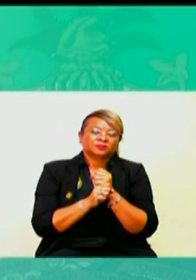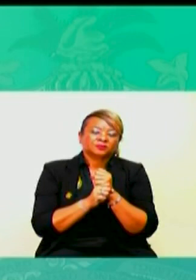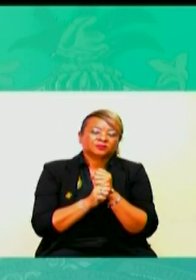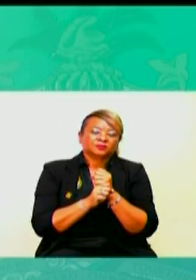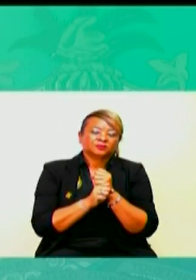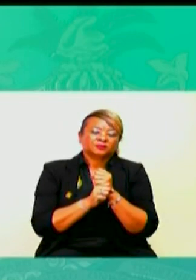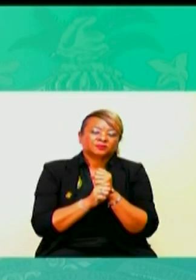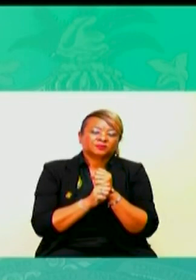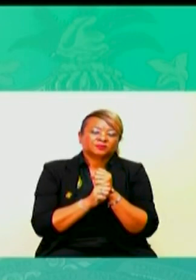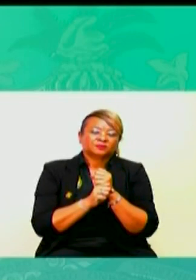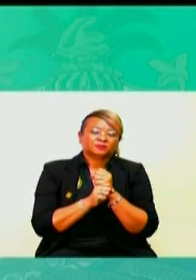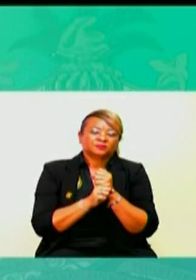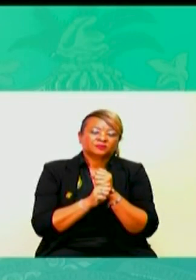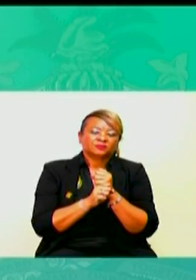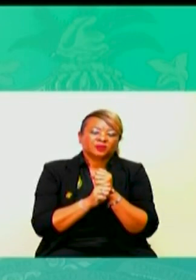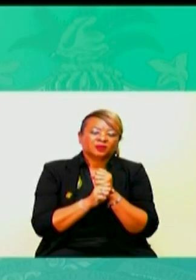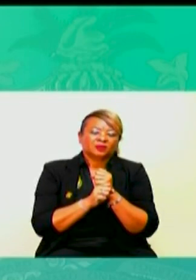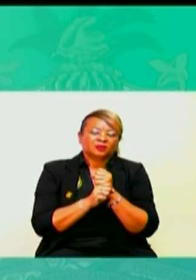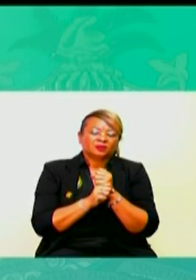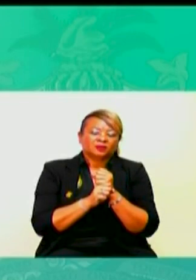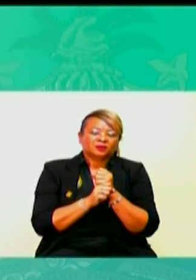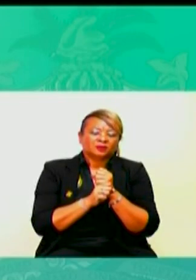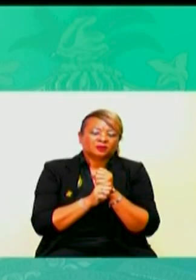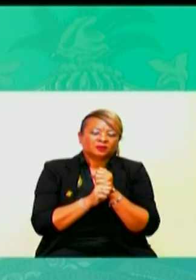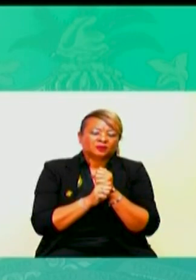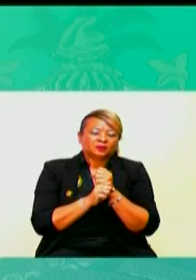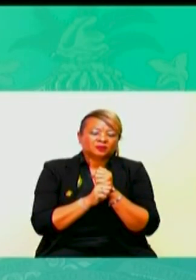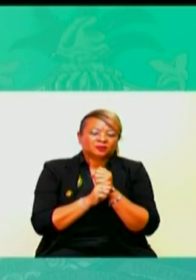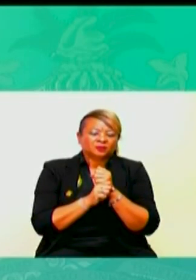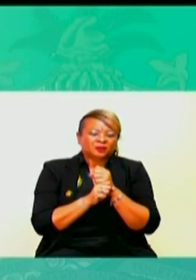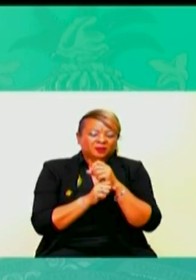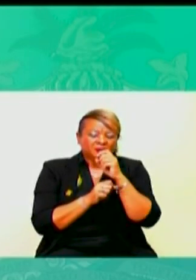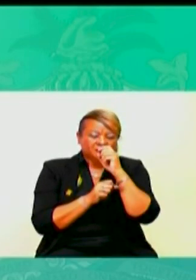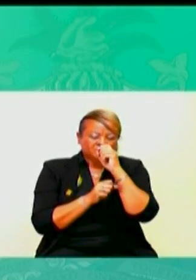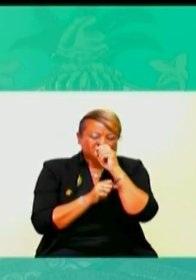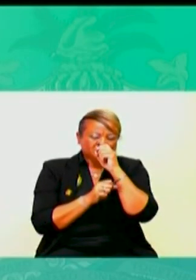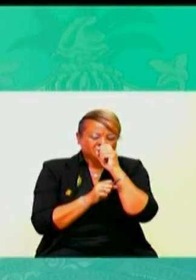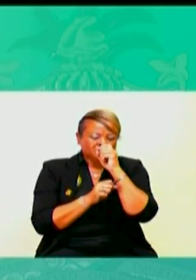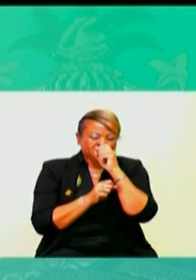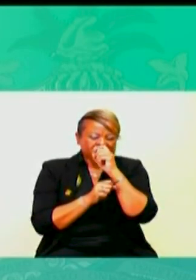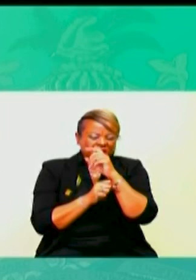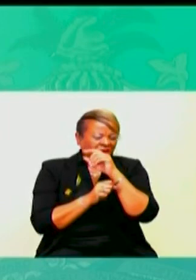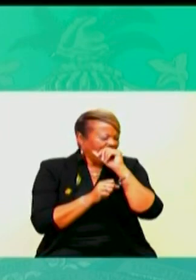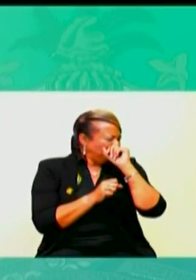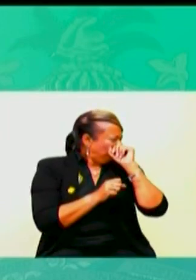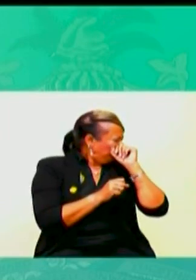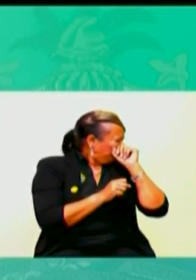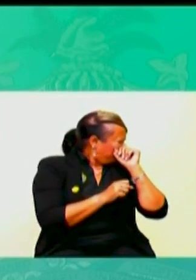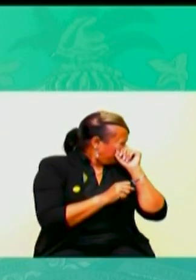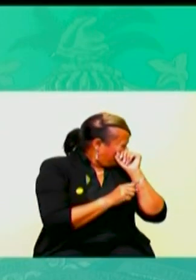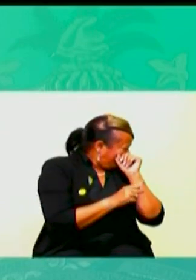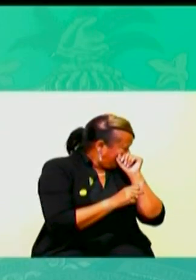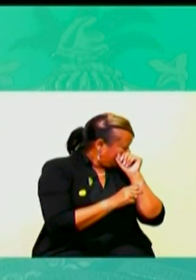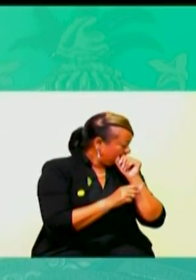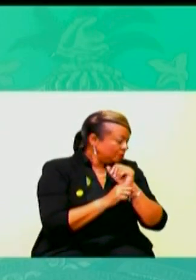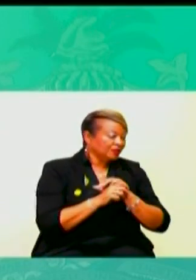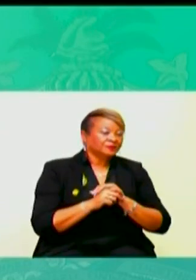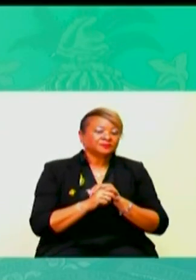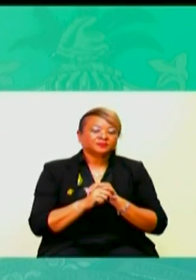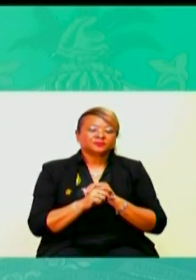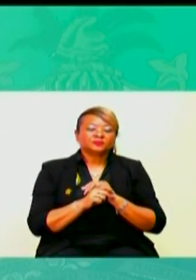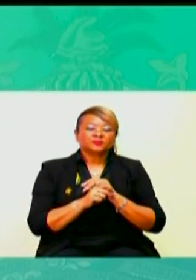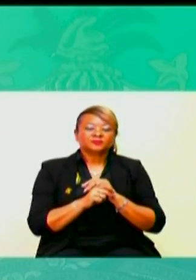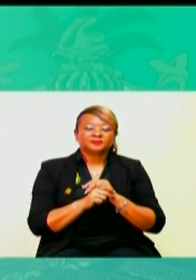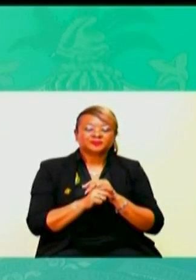accounting, I did a little bit of accounting when I was in law school, you had to do a little bit of it. Mm-hmm. You talk about assets and liabilities. Mm-hmm. We get the liabilities mm-hmm. and they get